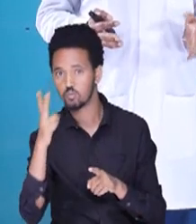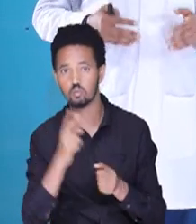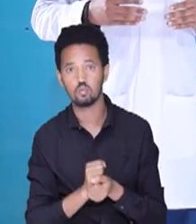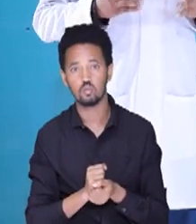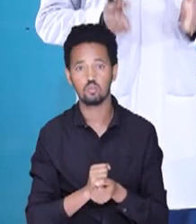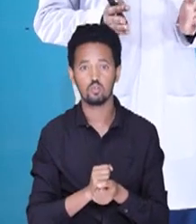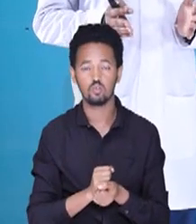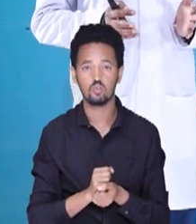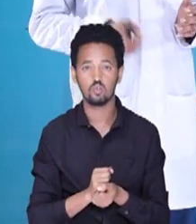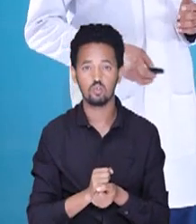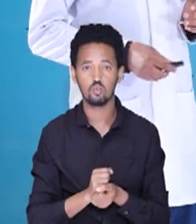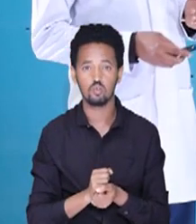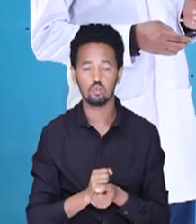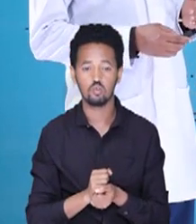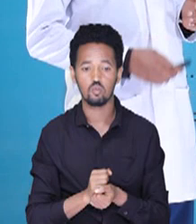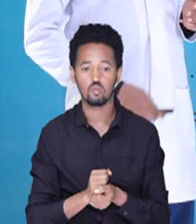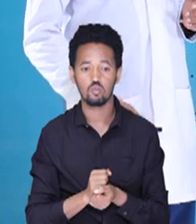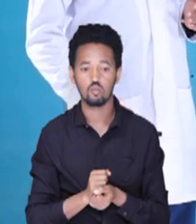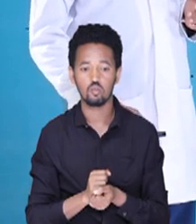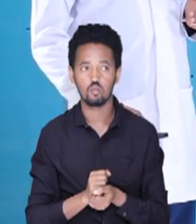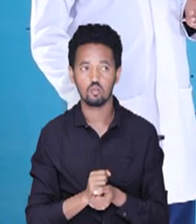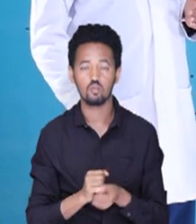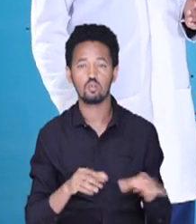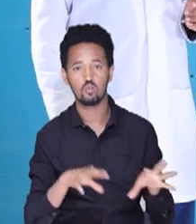Franklin, and so on.